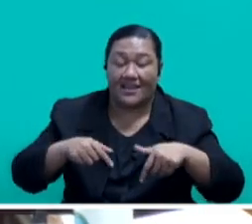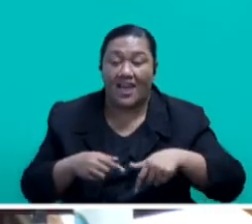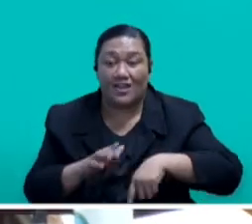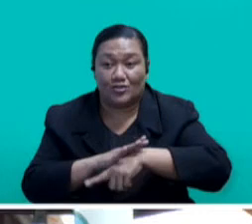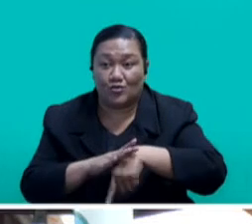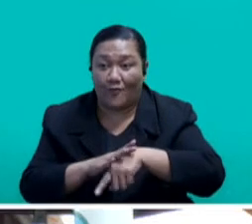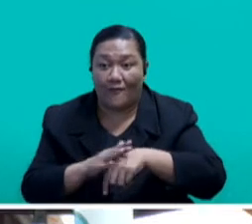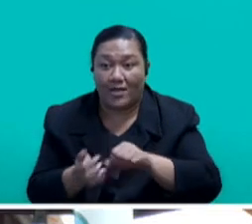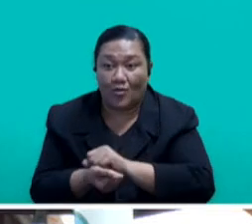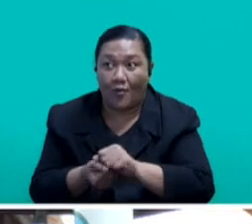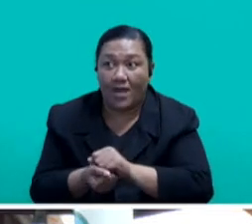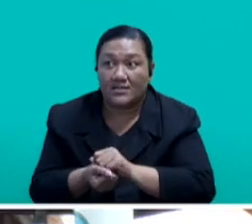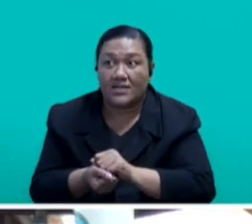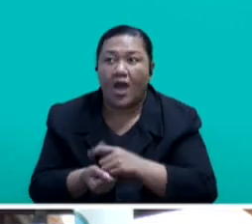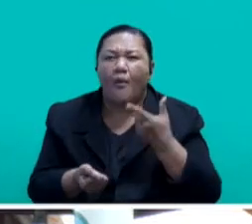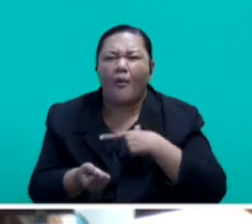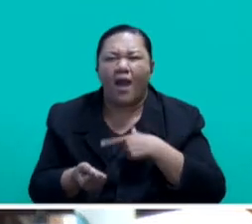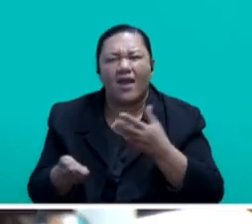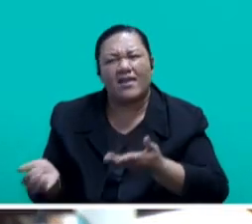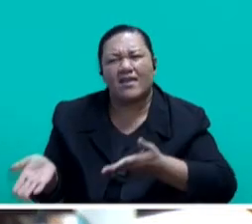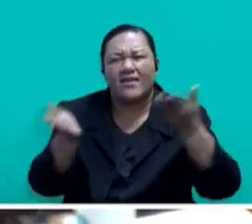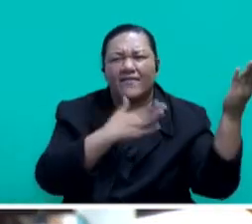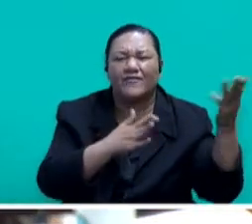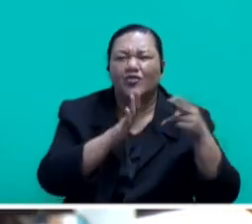Isuva, Mekawinanti Melay Sabakina.